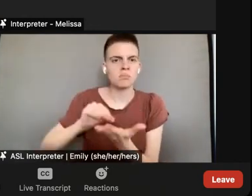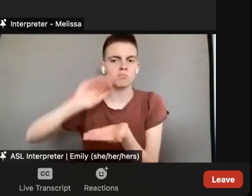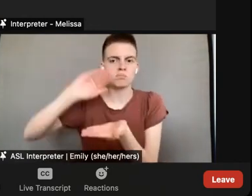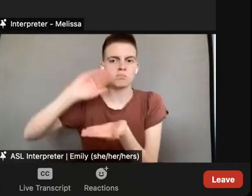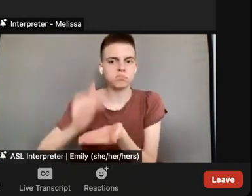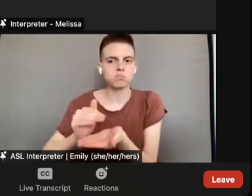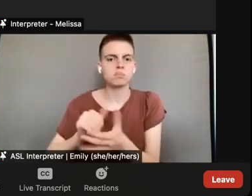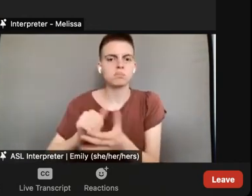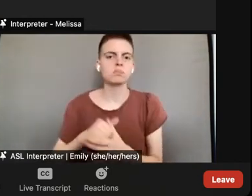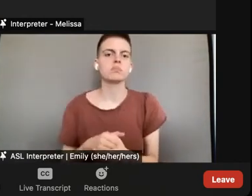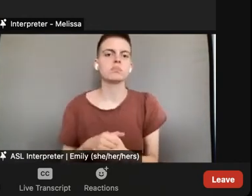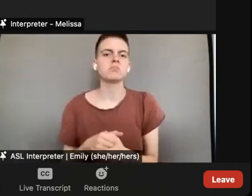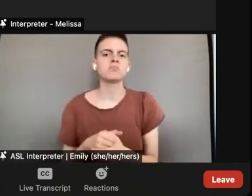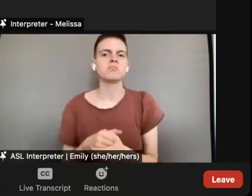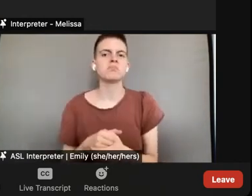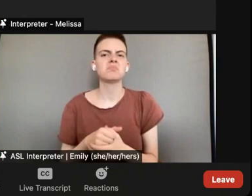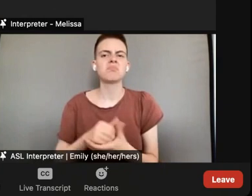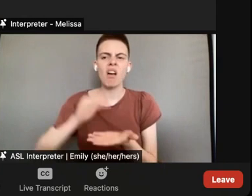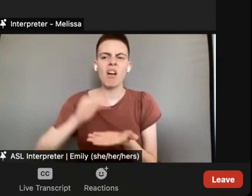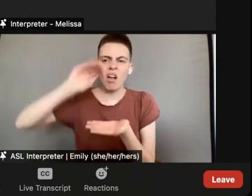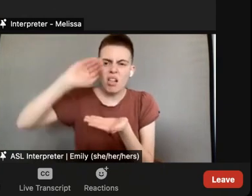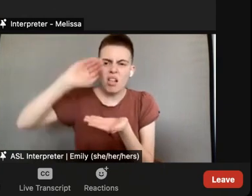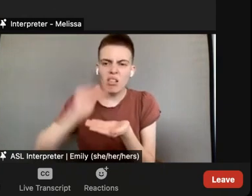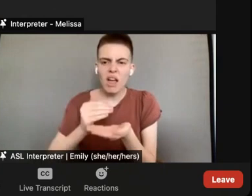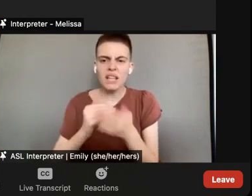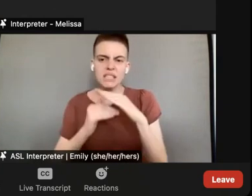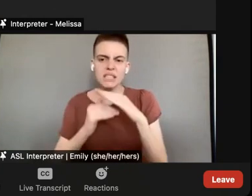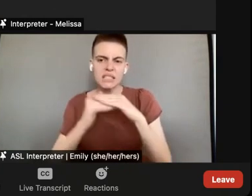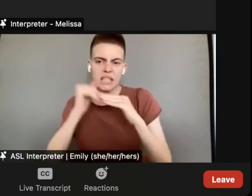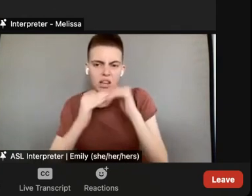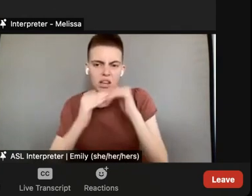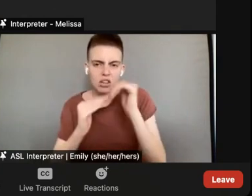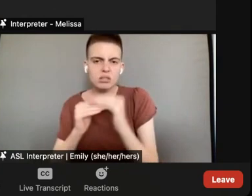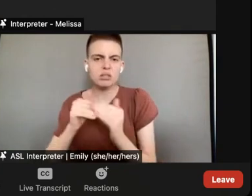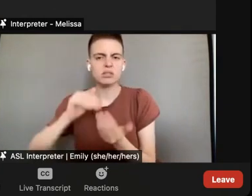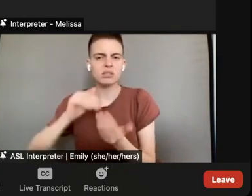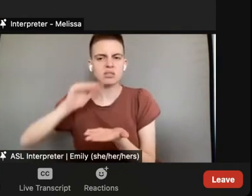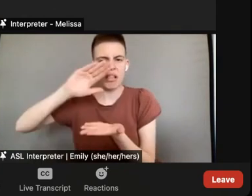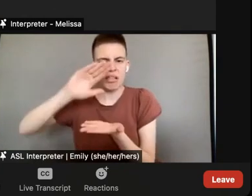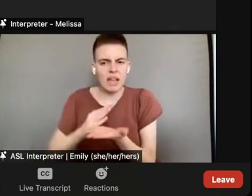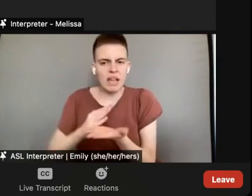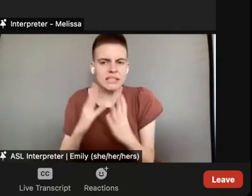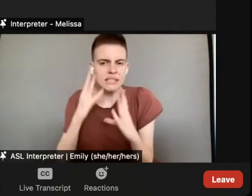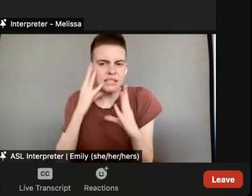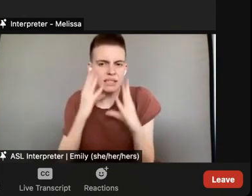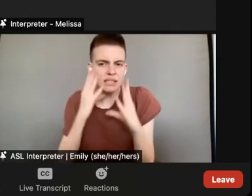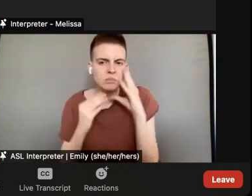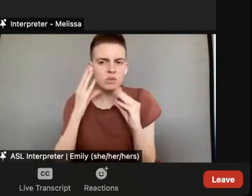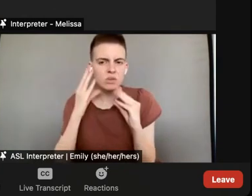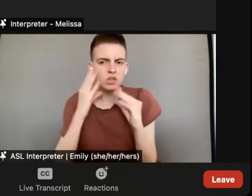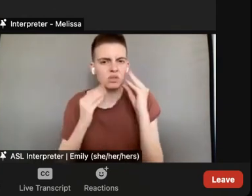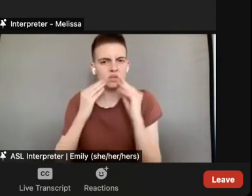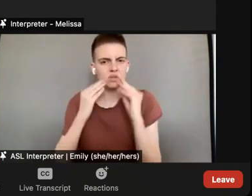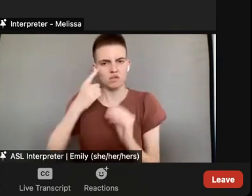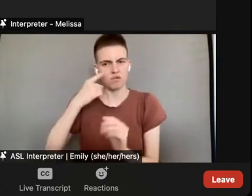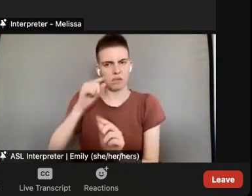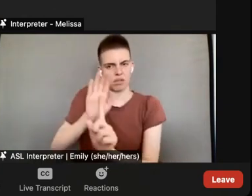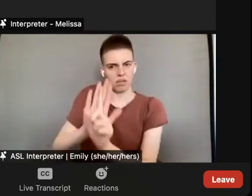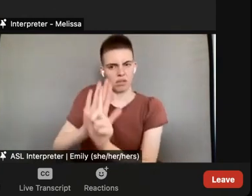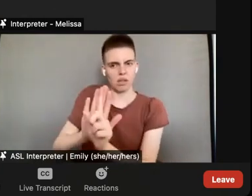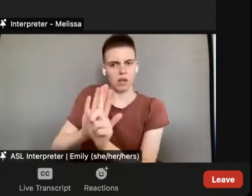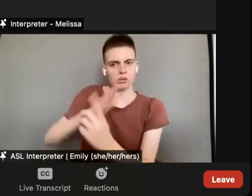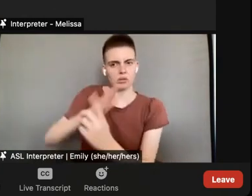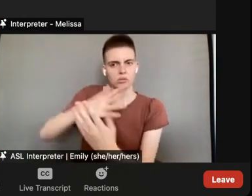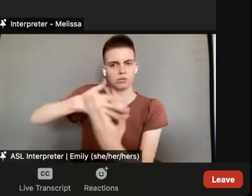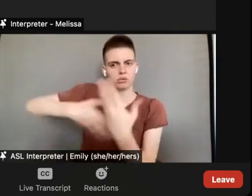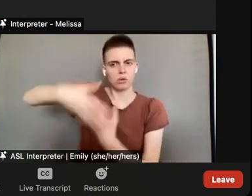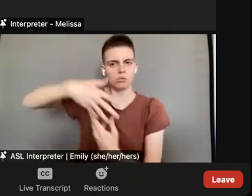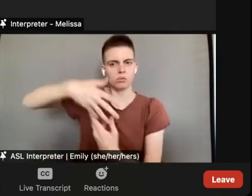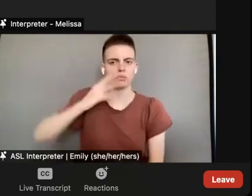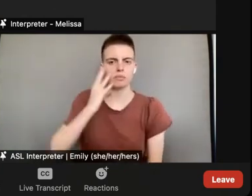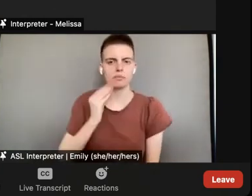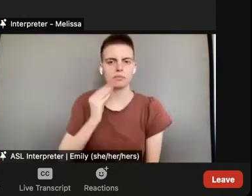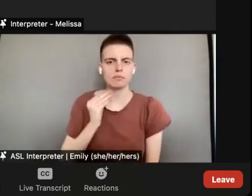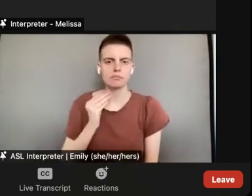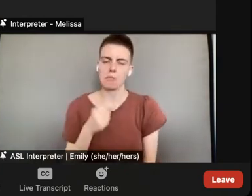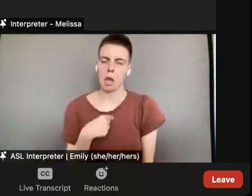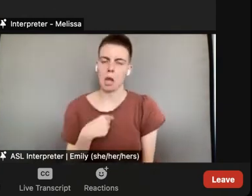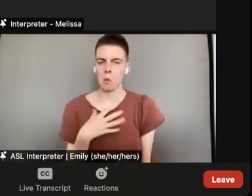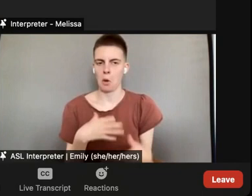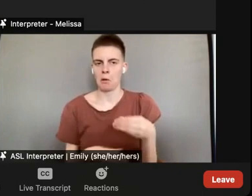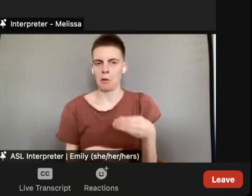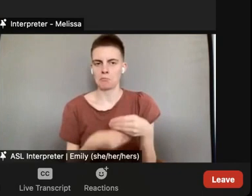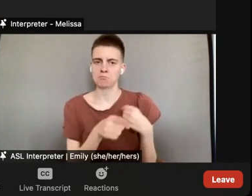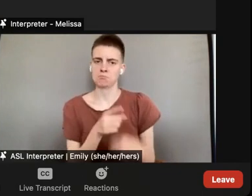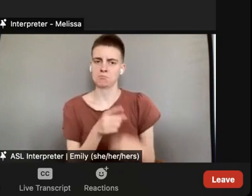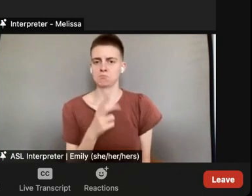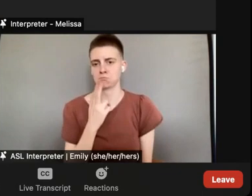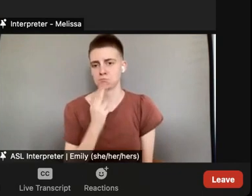fewer textures on the surface of that child's social experience. I just had to put that in because it's so